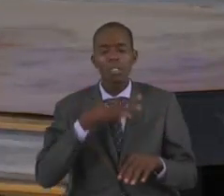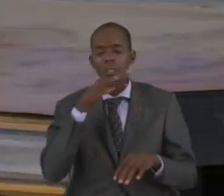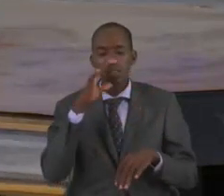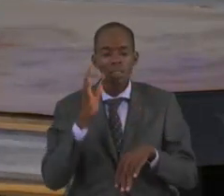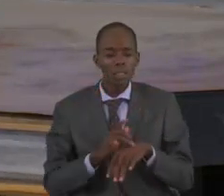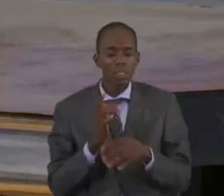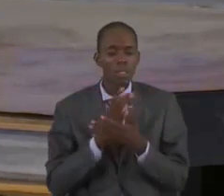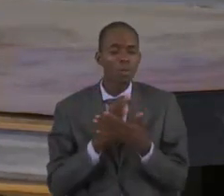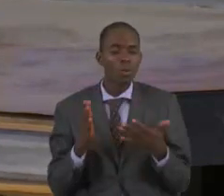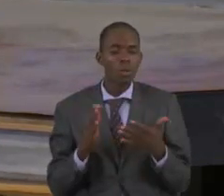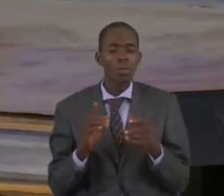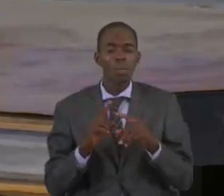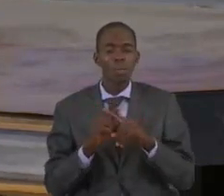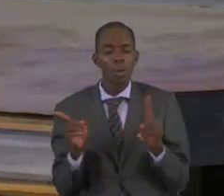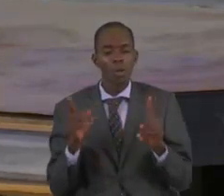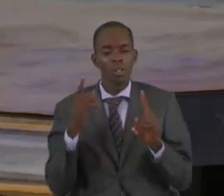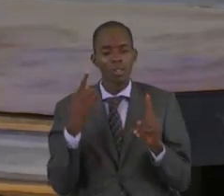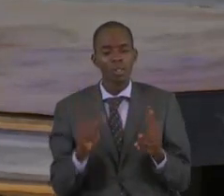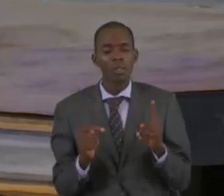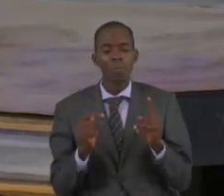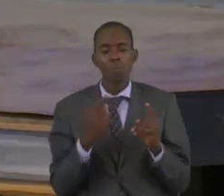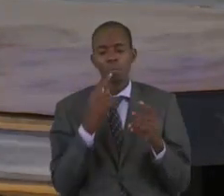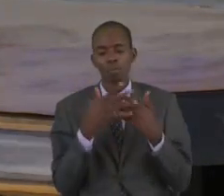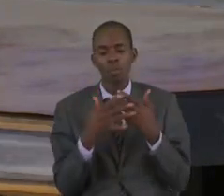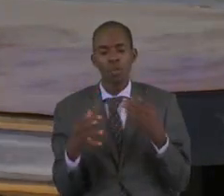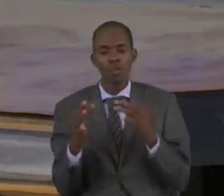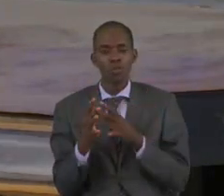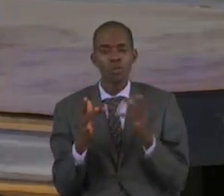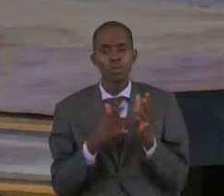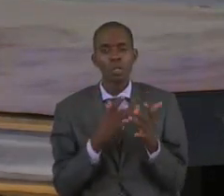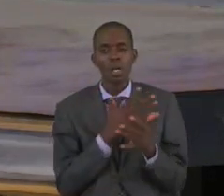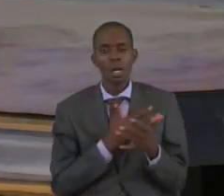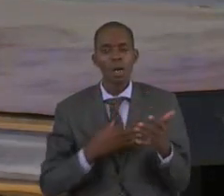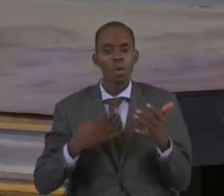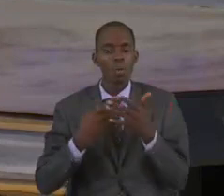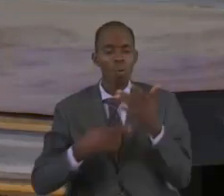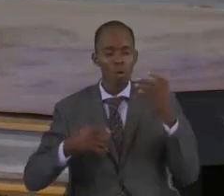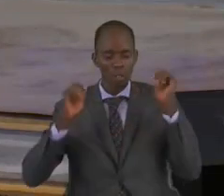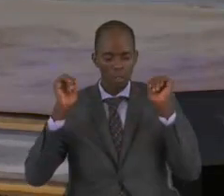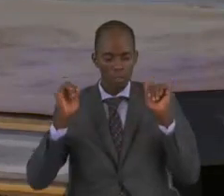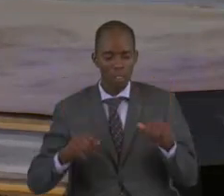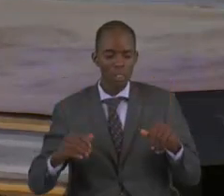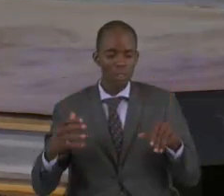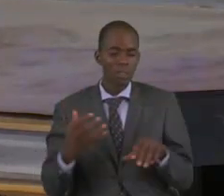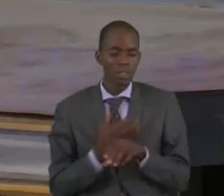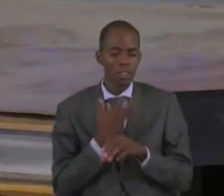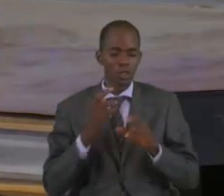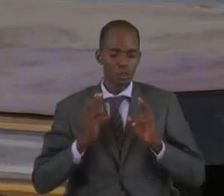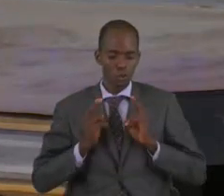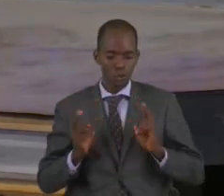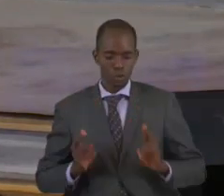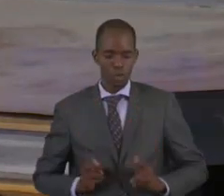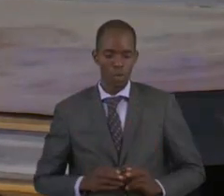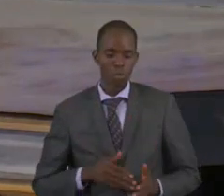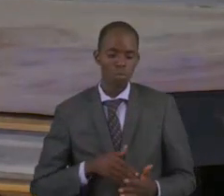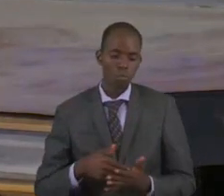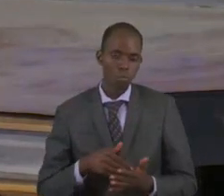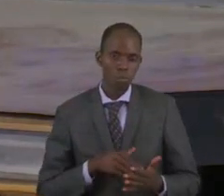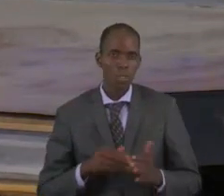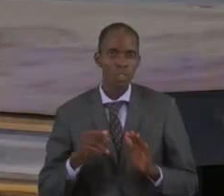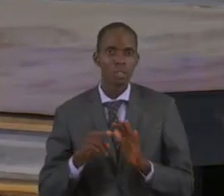Nothing but the blood of Jesus. And what can take the human weakness, human depravity,